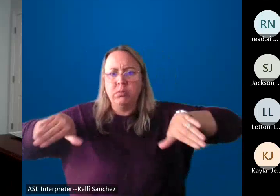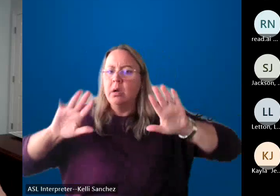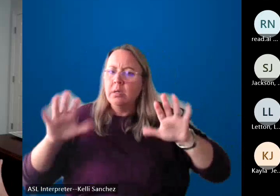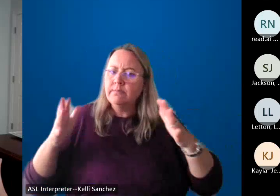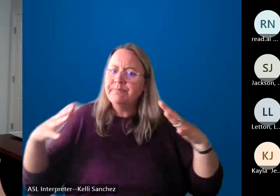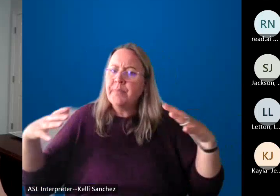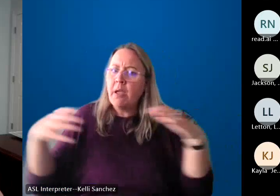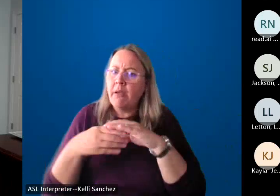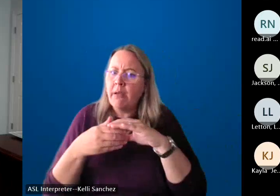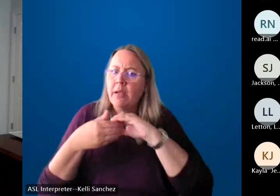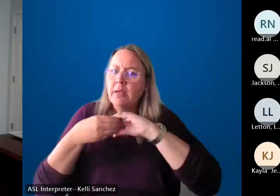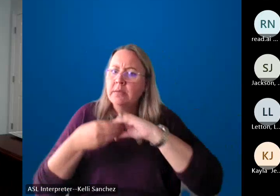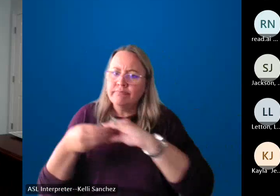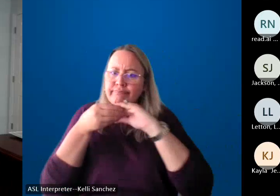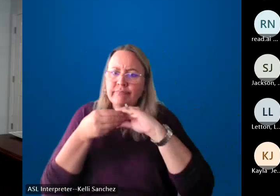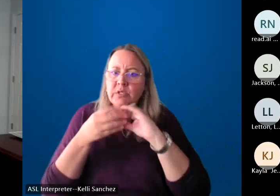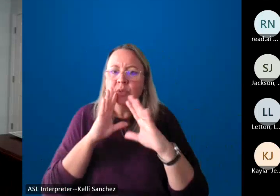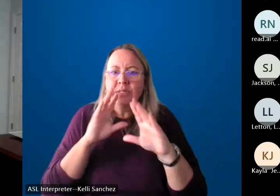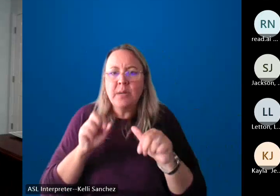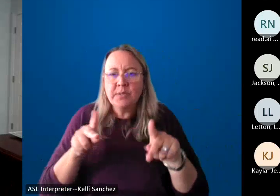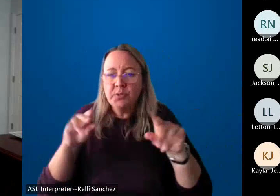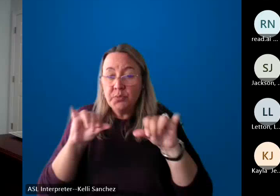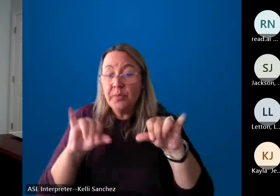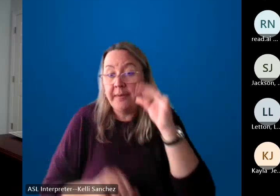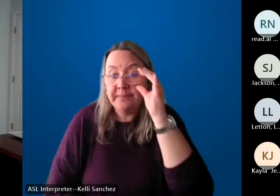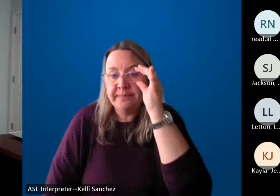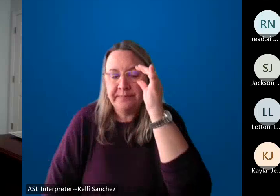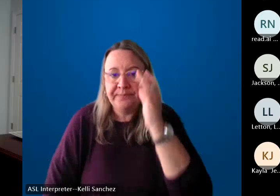It's a really great opportunity to do that.